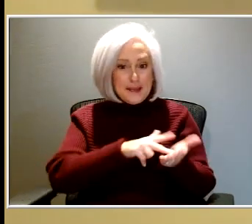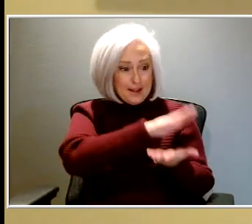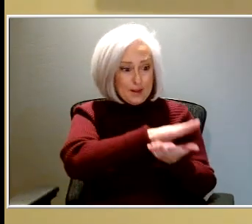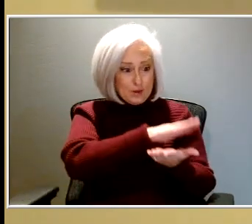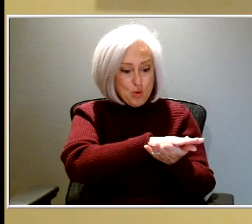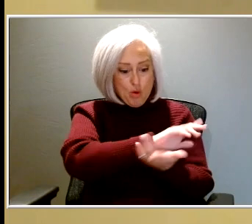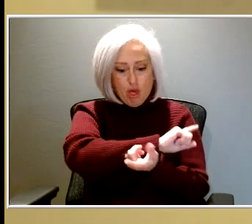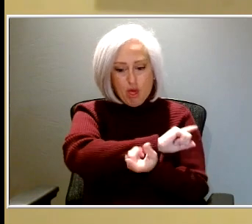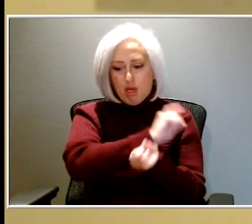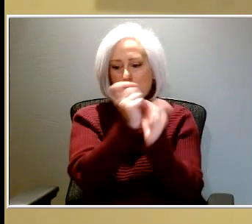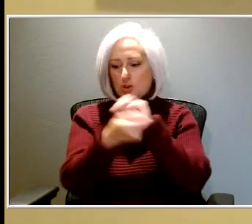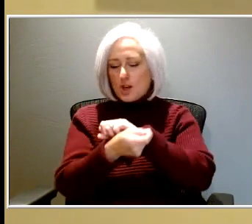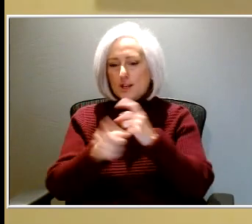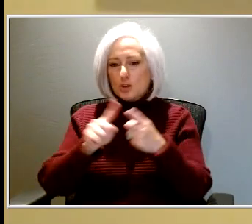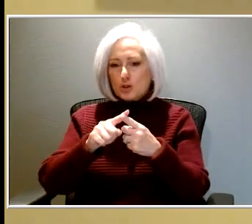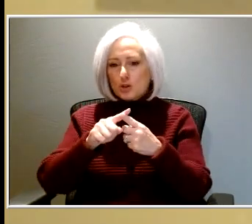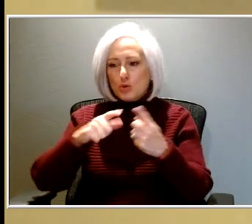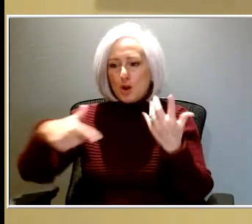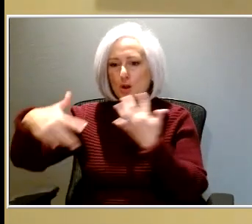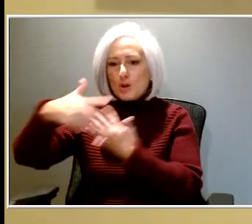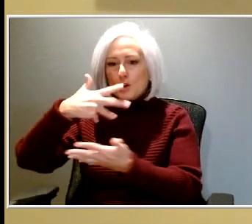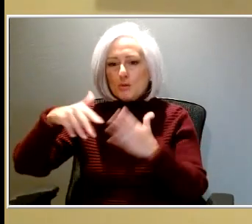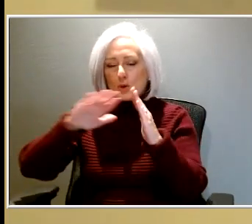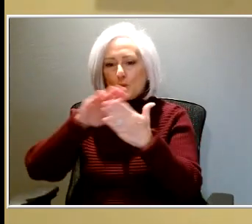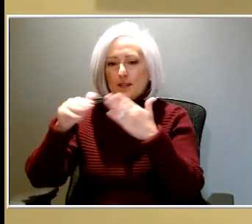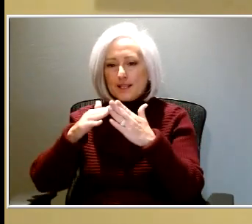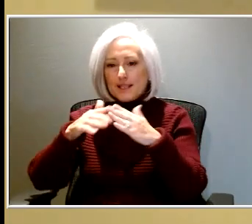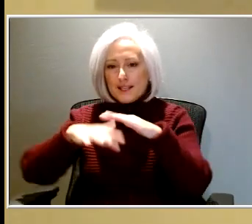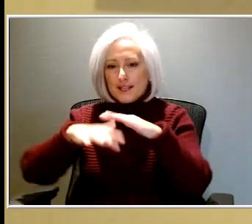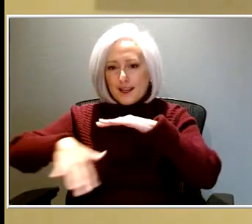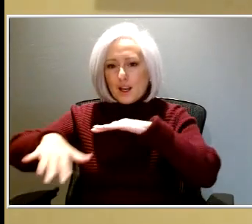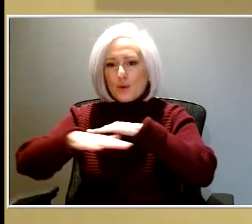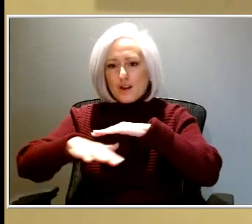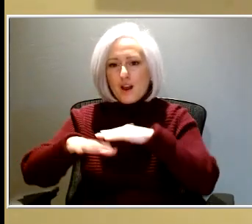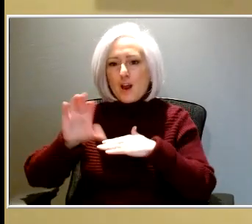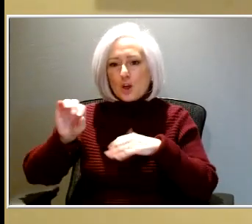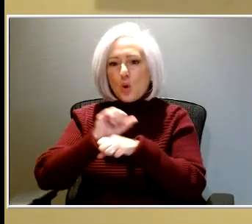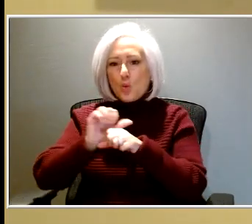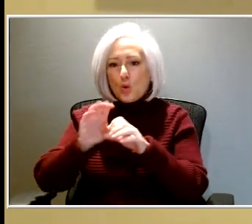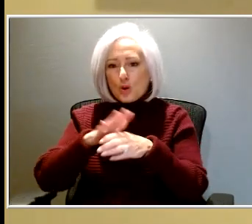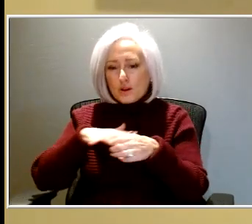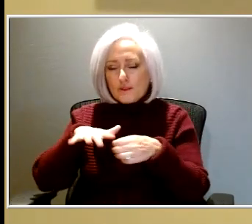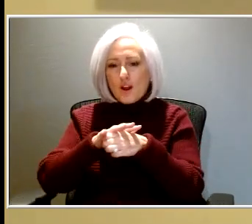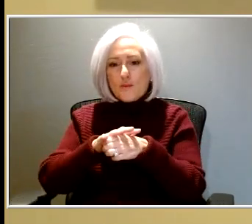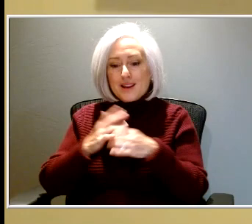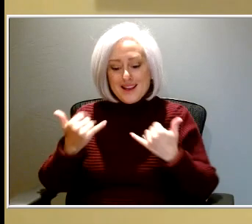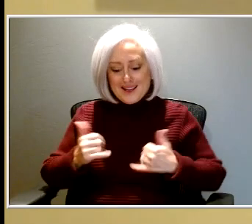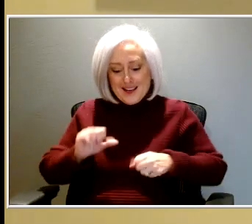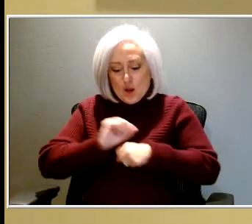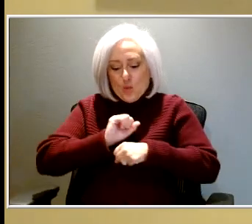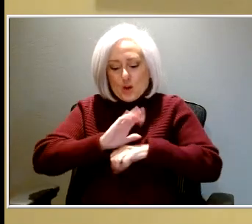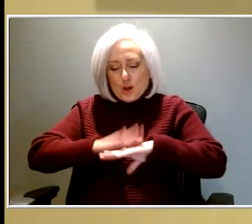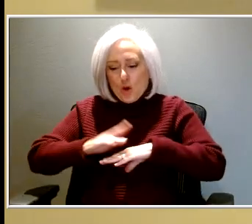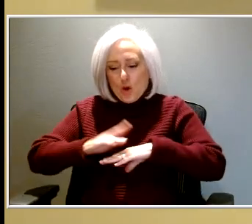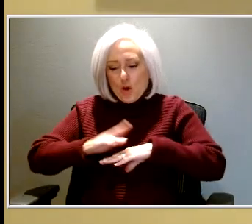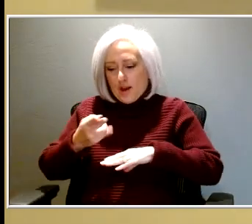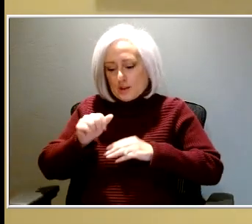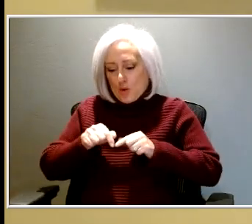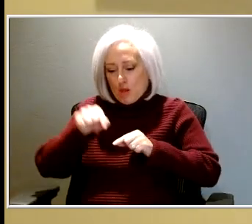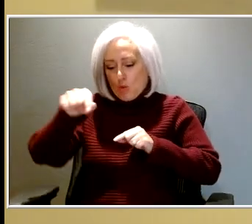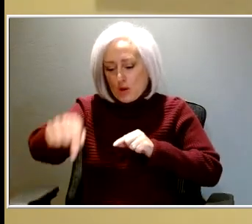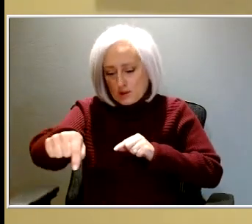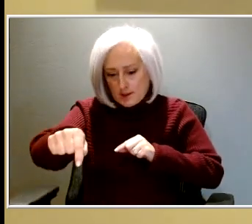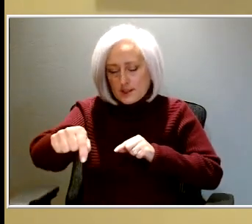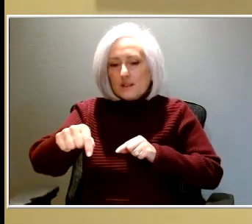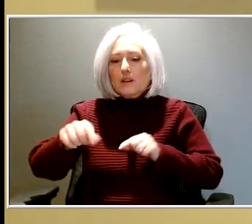space and a co-working environment. And we are now under construction on the high school across the street to bring